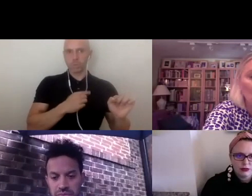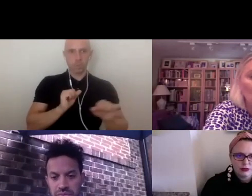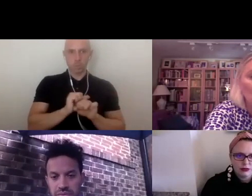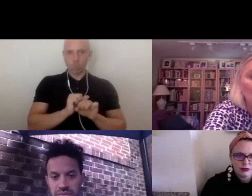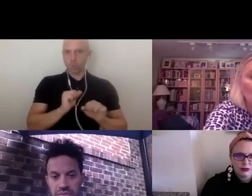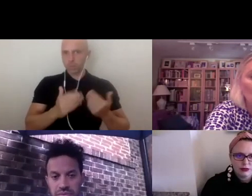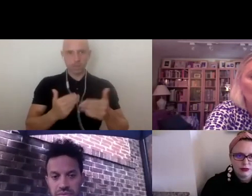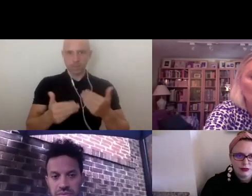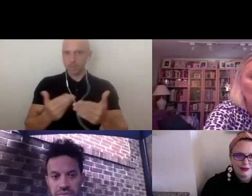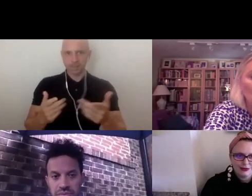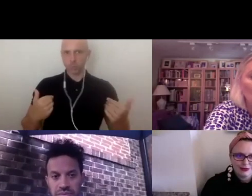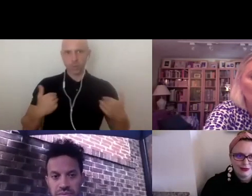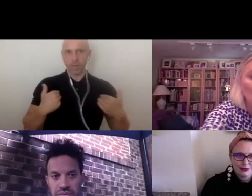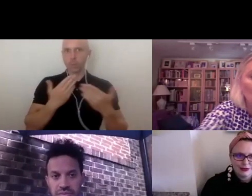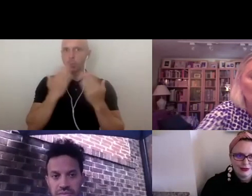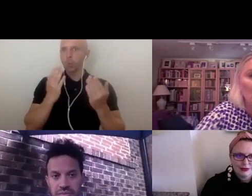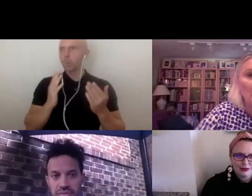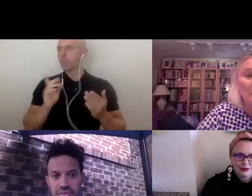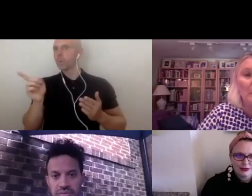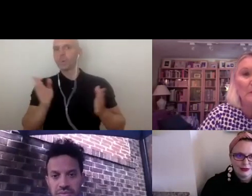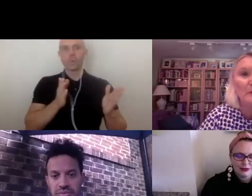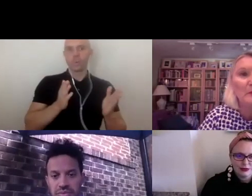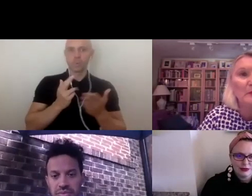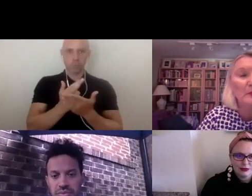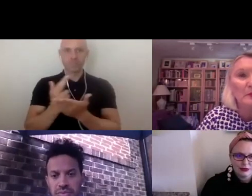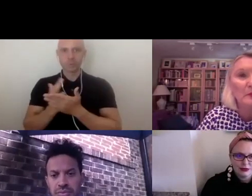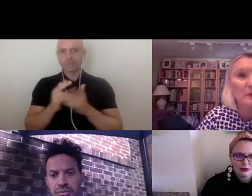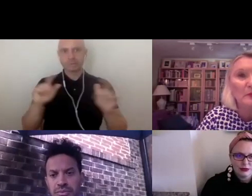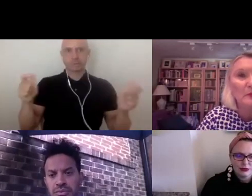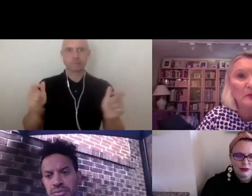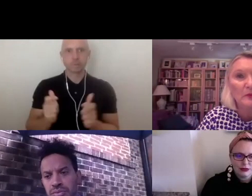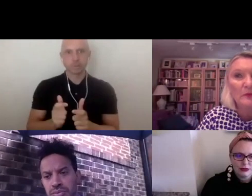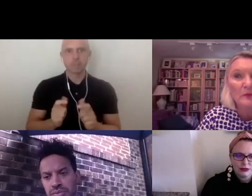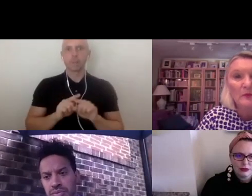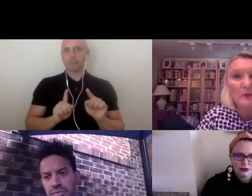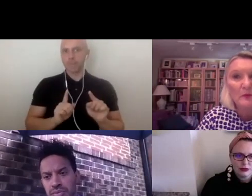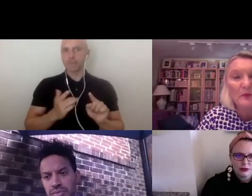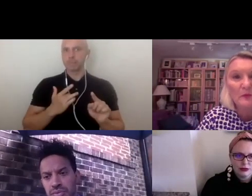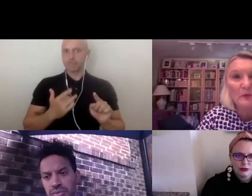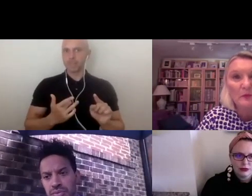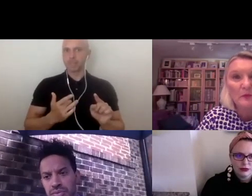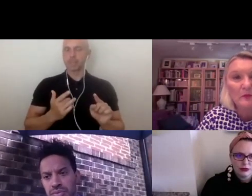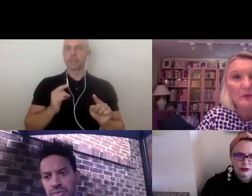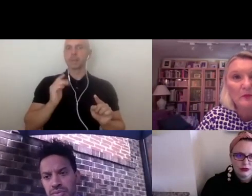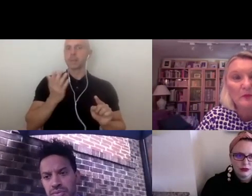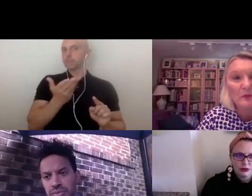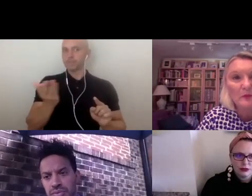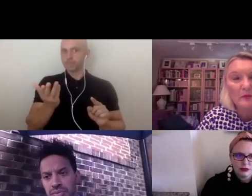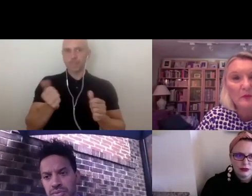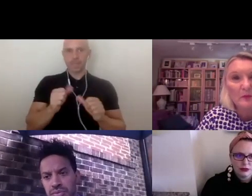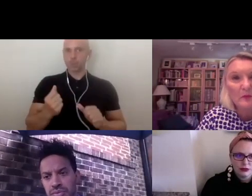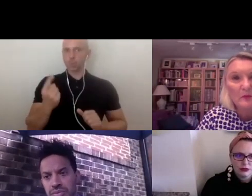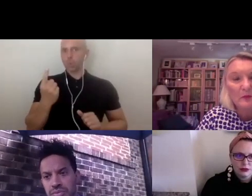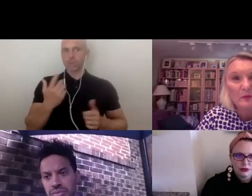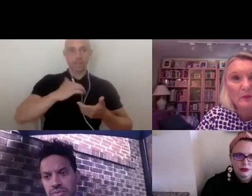bodies to throw at these kinds of things. Mm-hmm. But partly what we have is connections with people who are interested in helping and want to partner. And I think